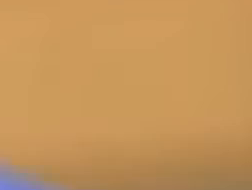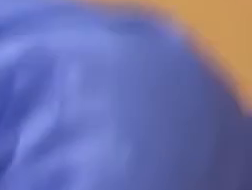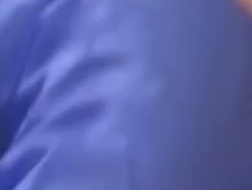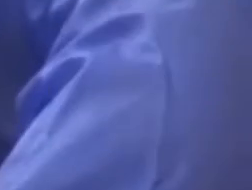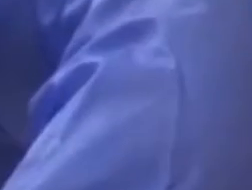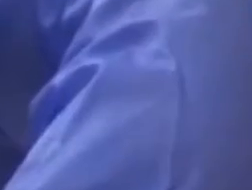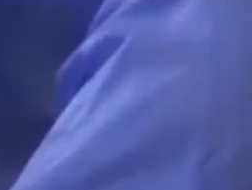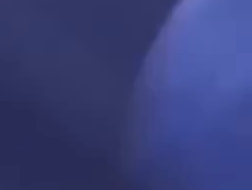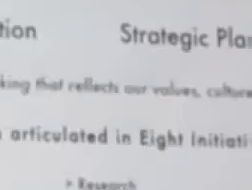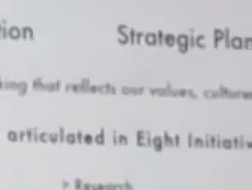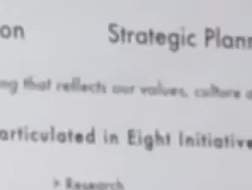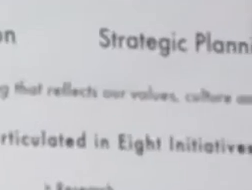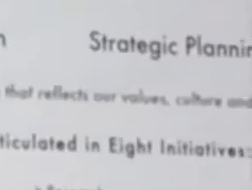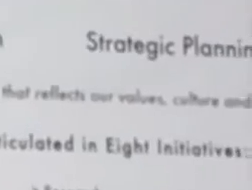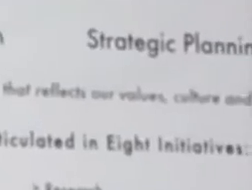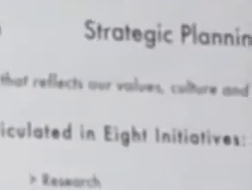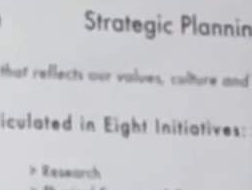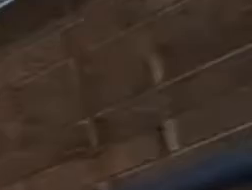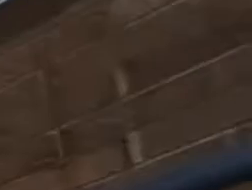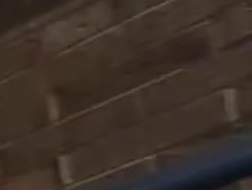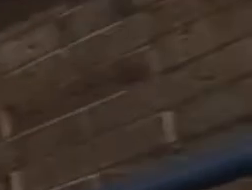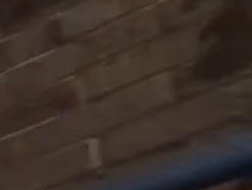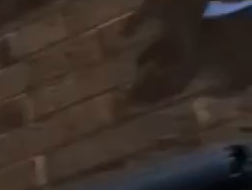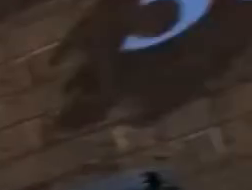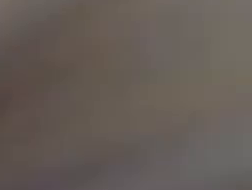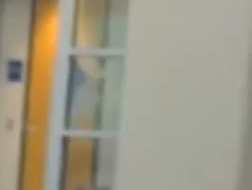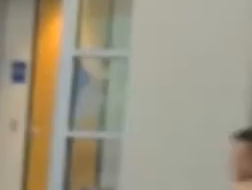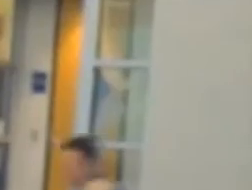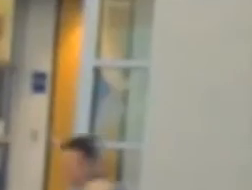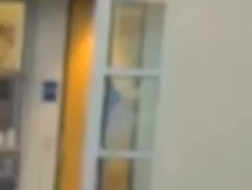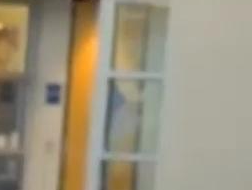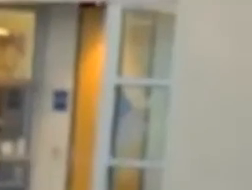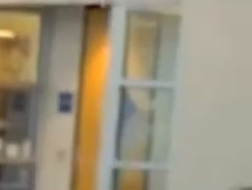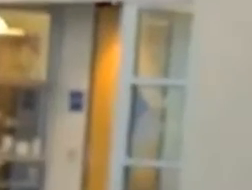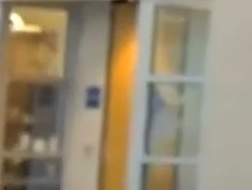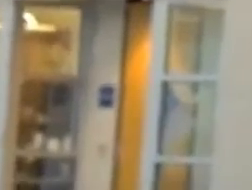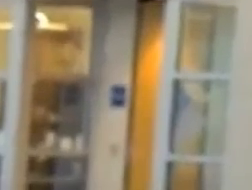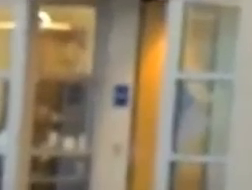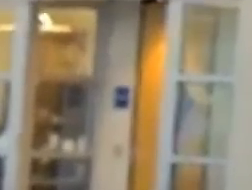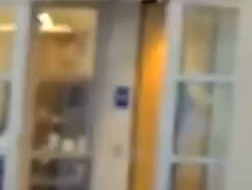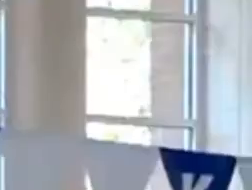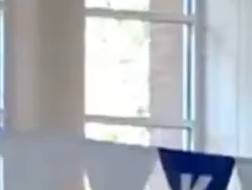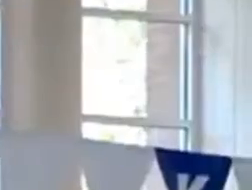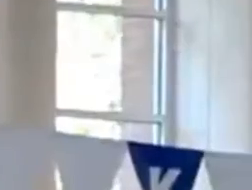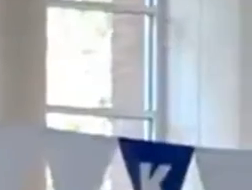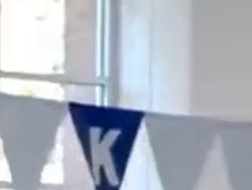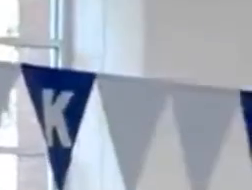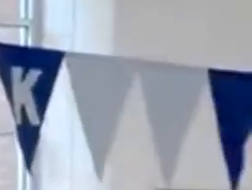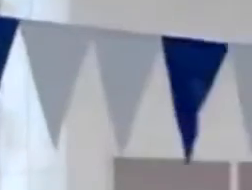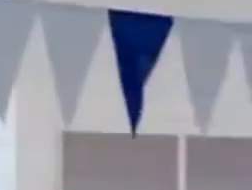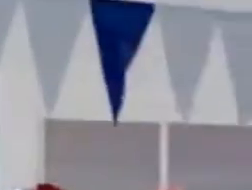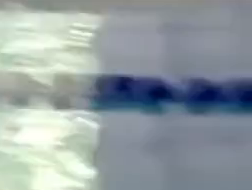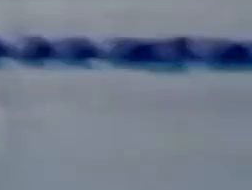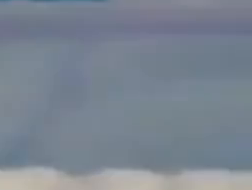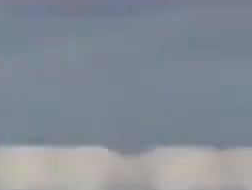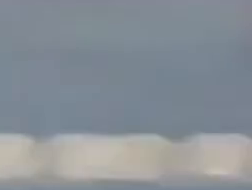design a better future. The School of Health Professions has partnered with Lakeshore Foundation, an Olympic and Paralympic training site